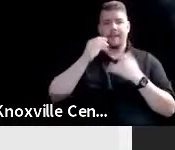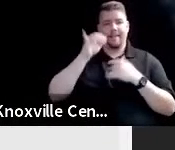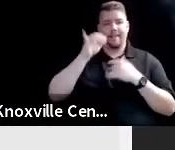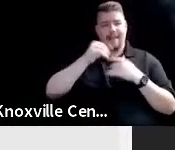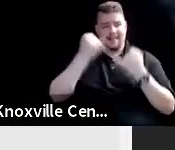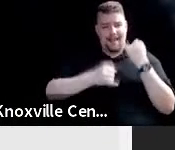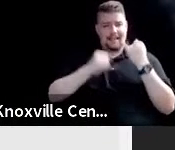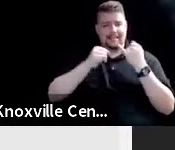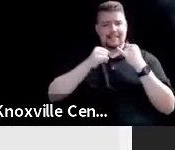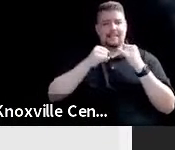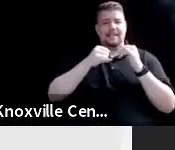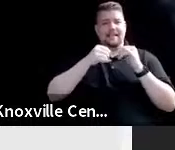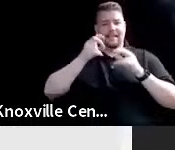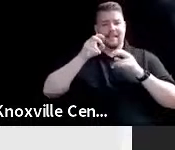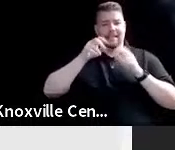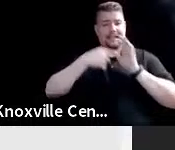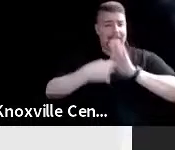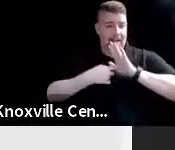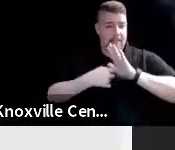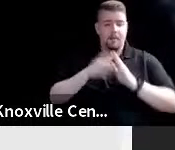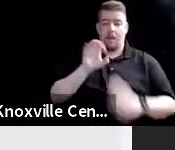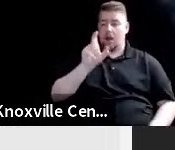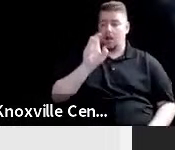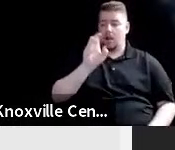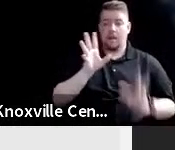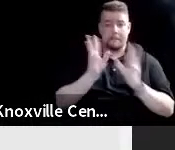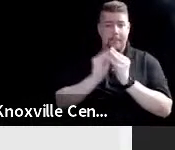example, it's a club meeting.